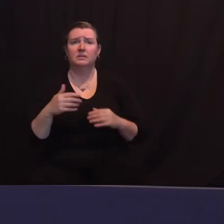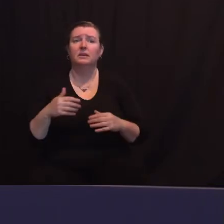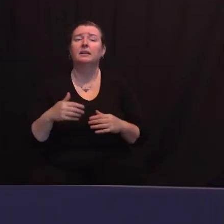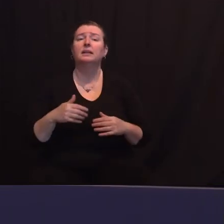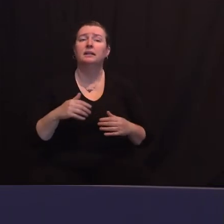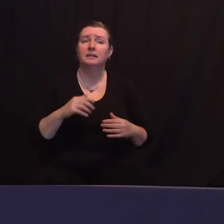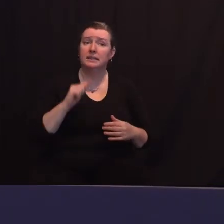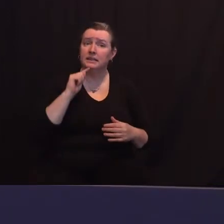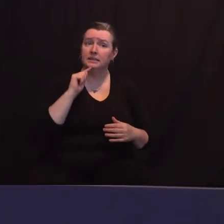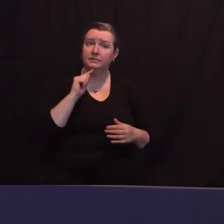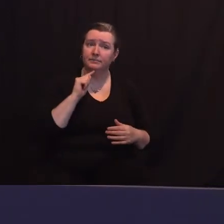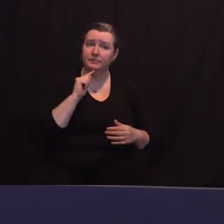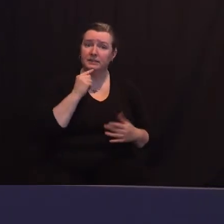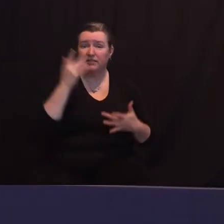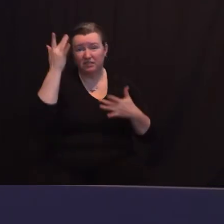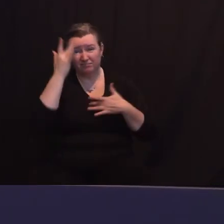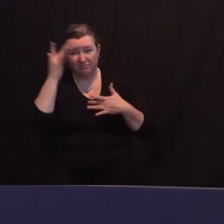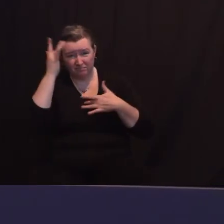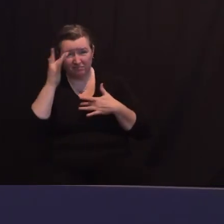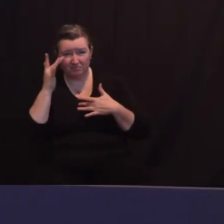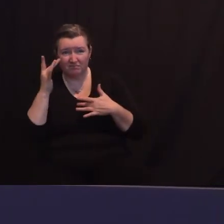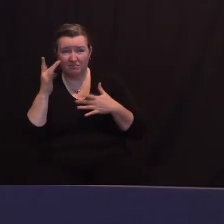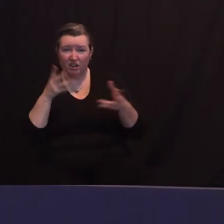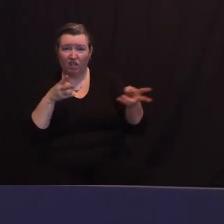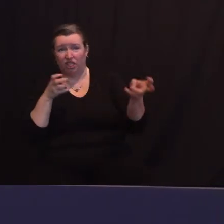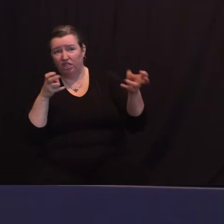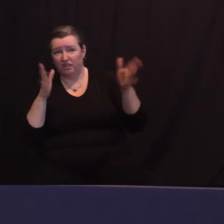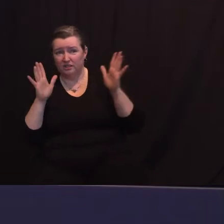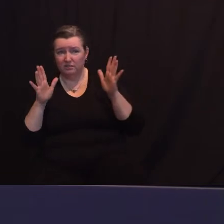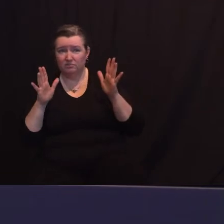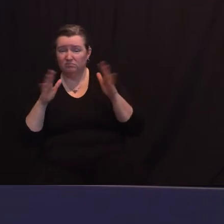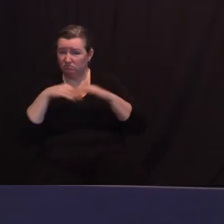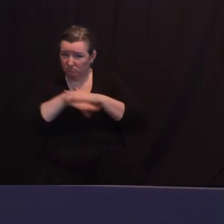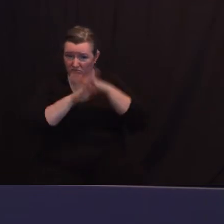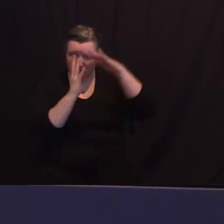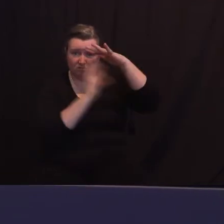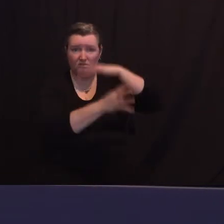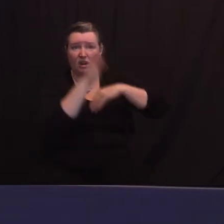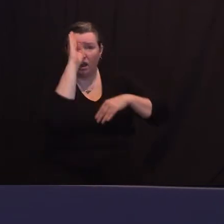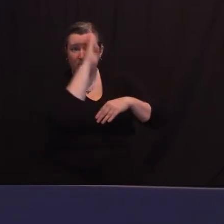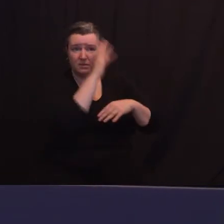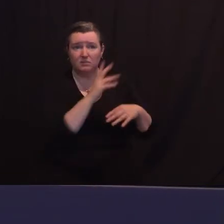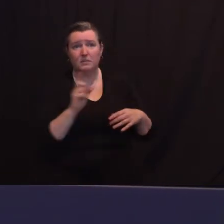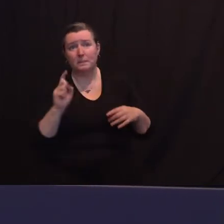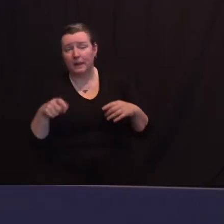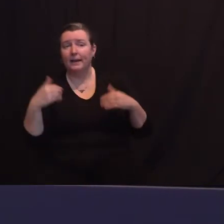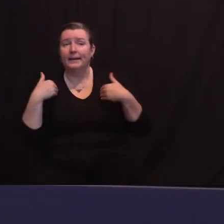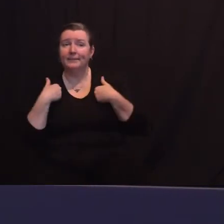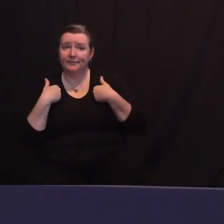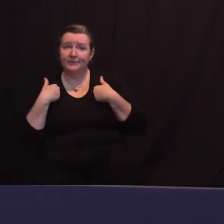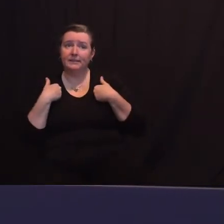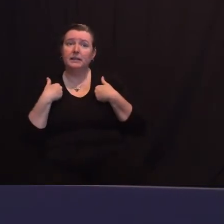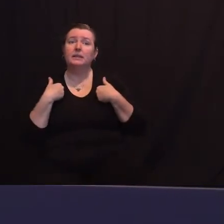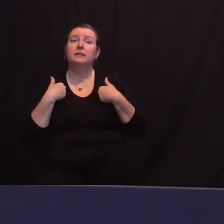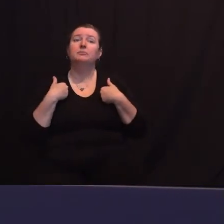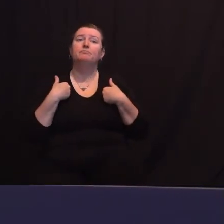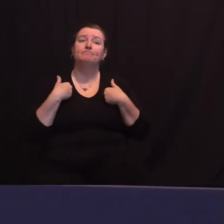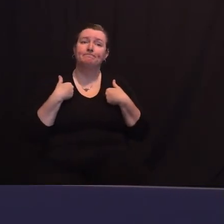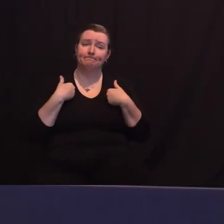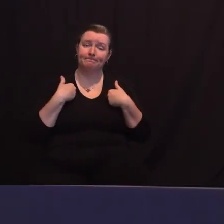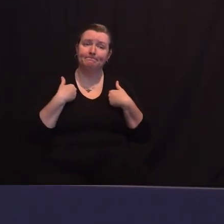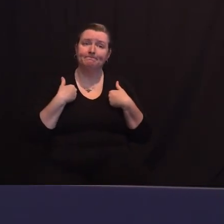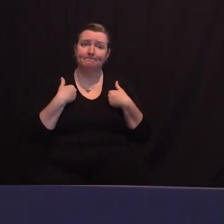concerned, in order to be admitted to a hospital, you have to have a severity of illness and